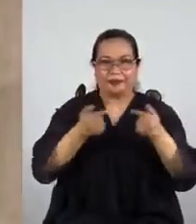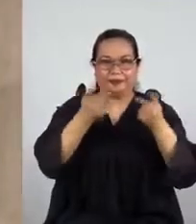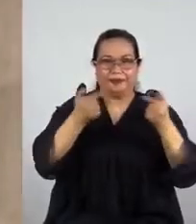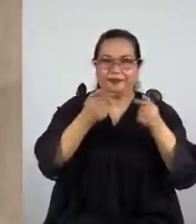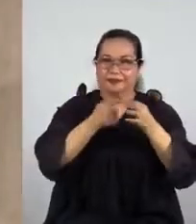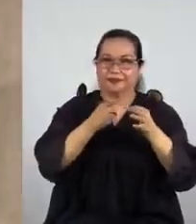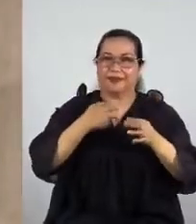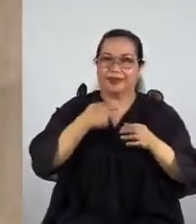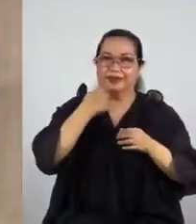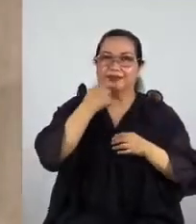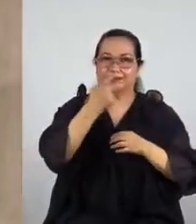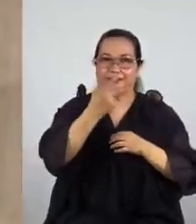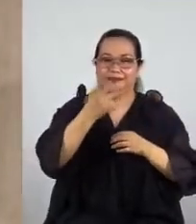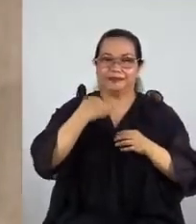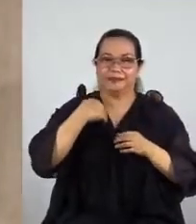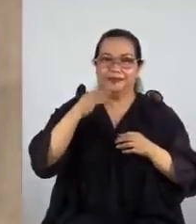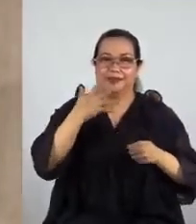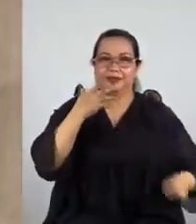can trip us